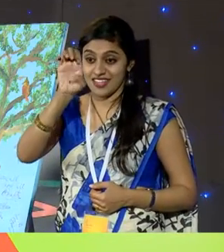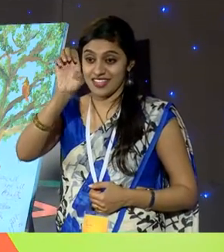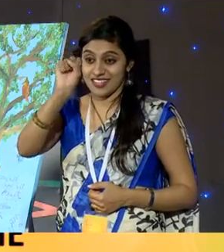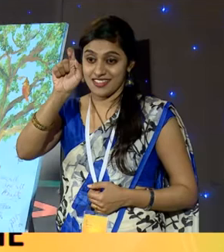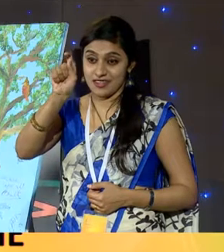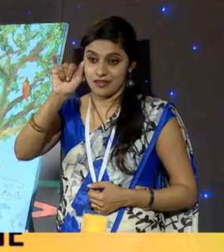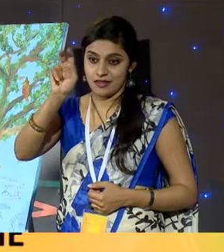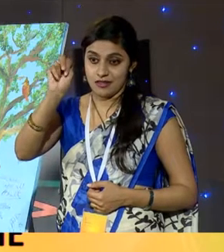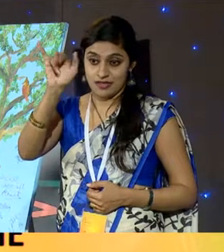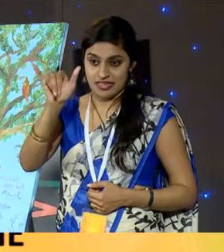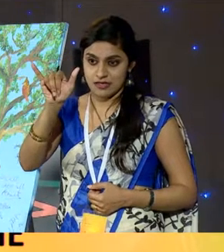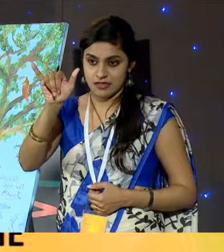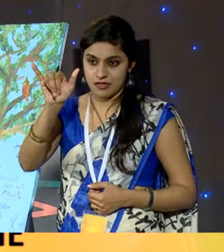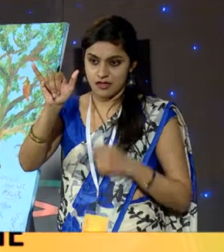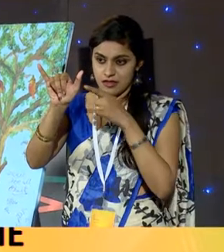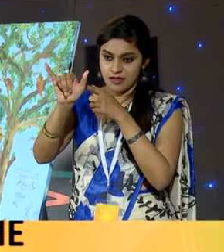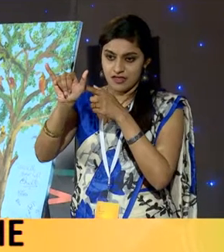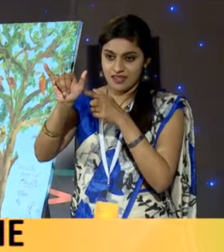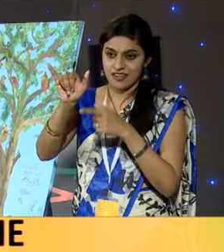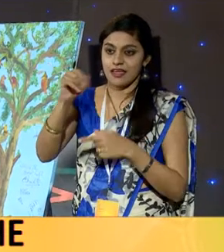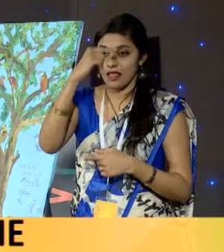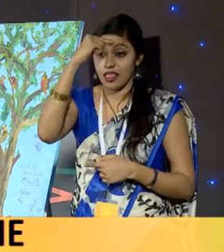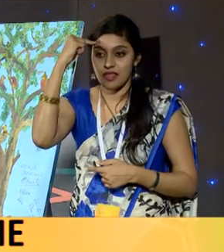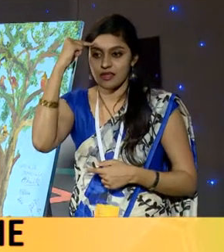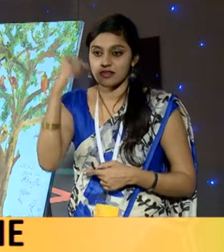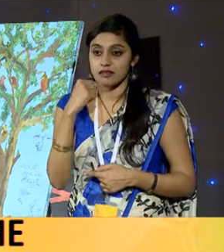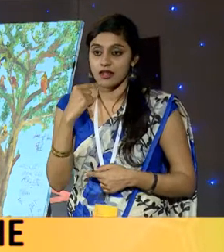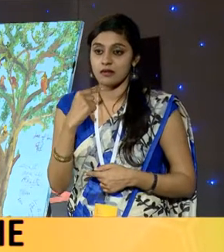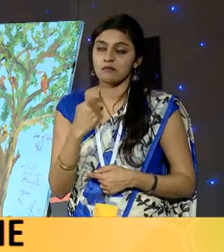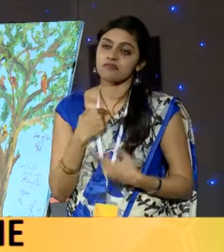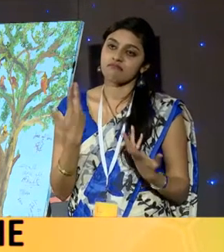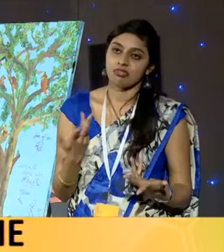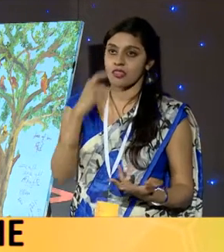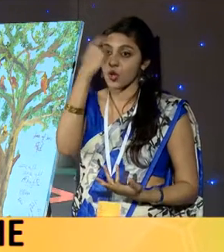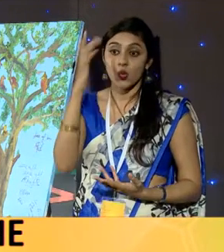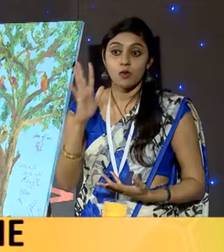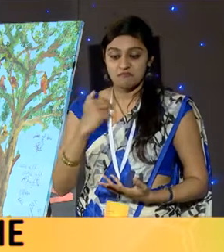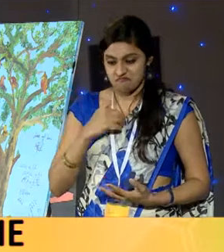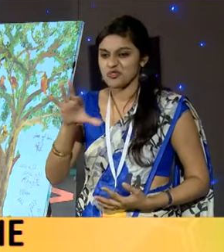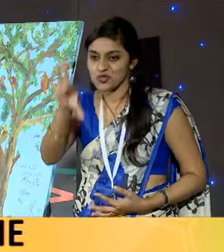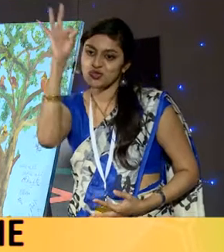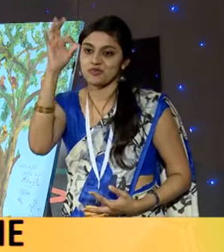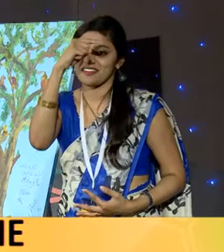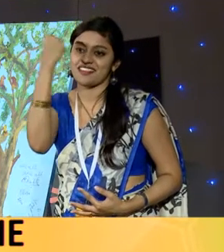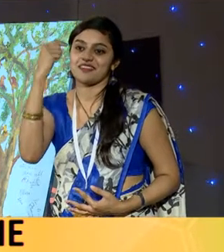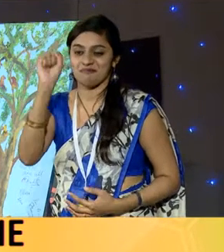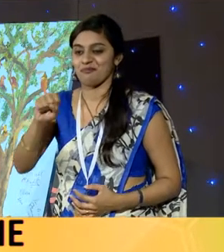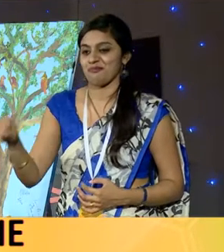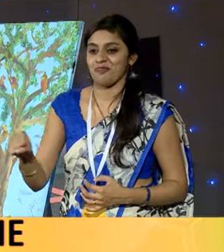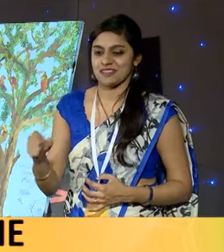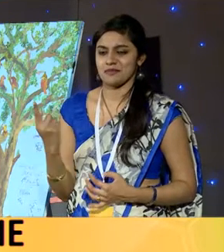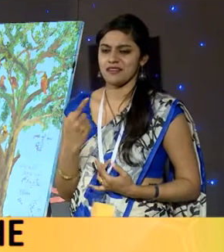because the word destiny is very strongly connected with disability. I mean, how often we see